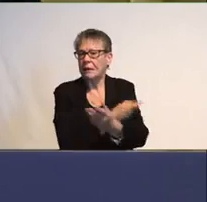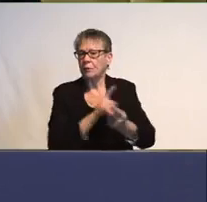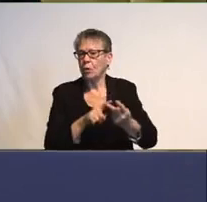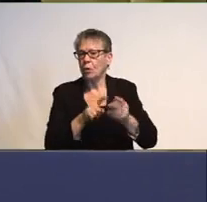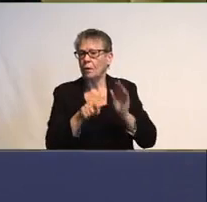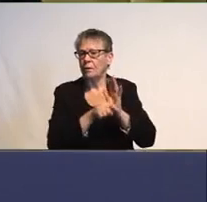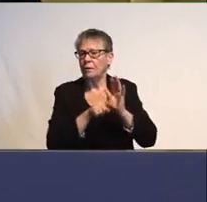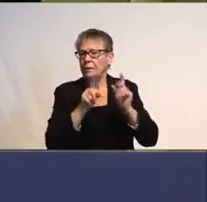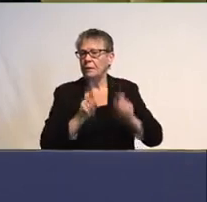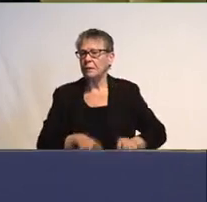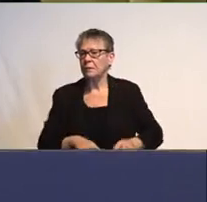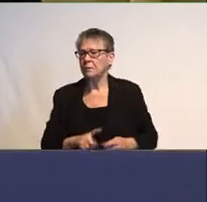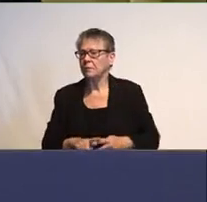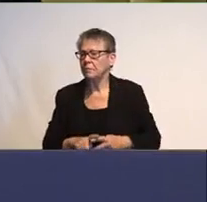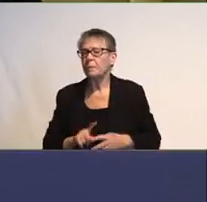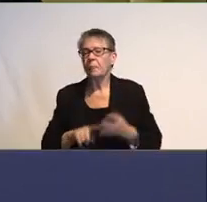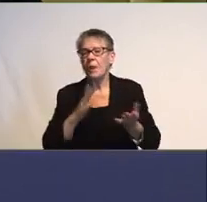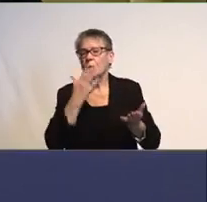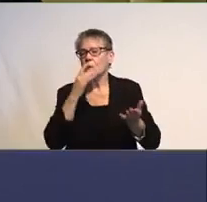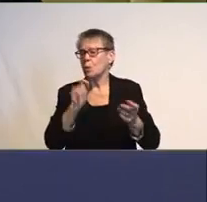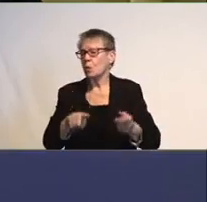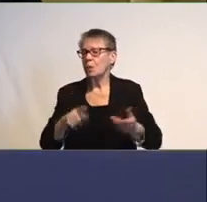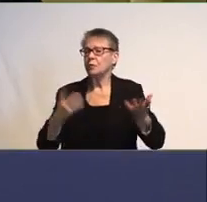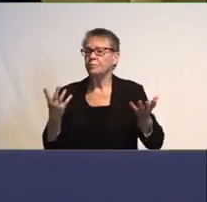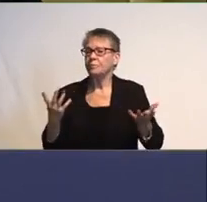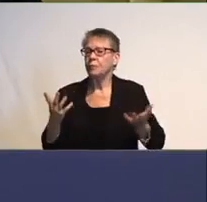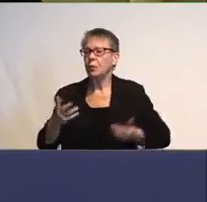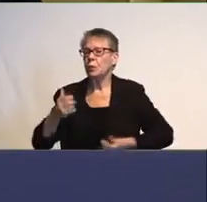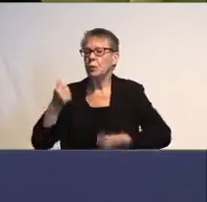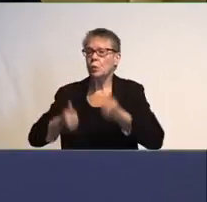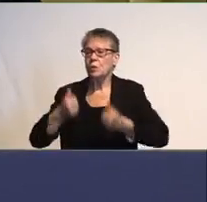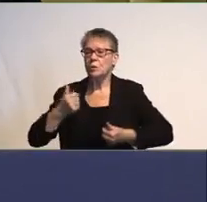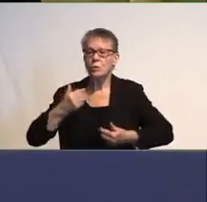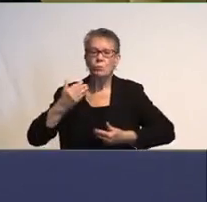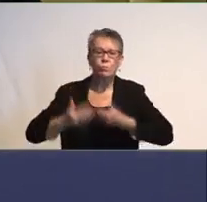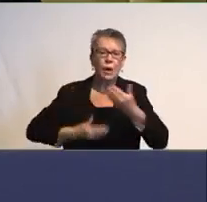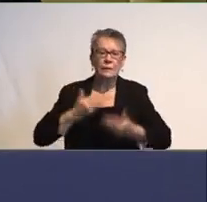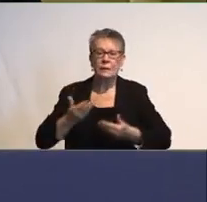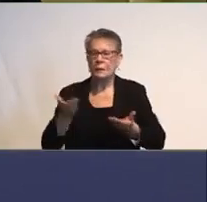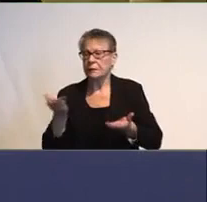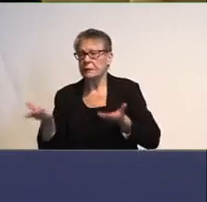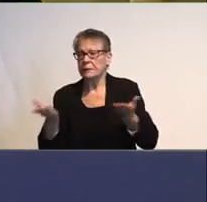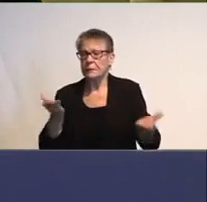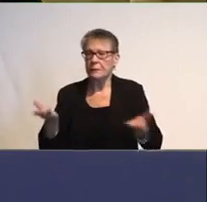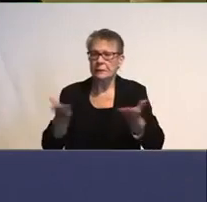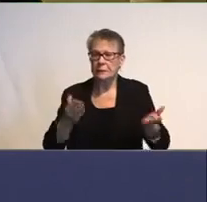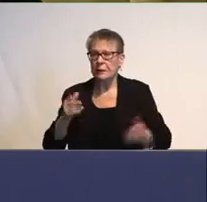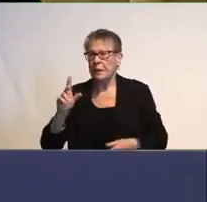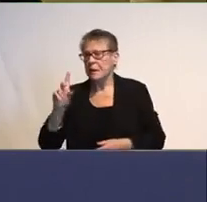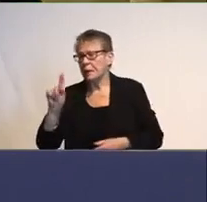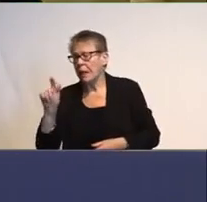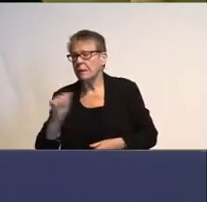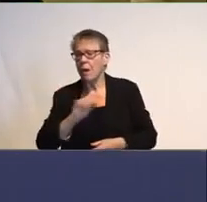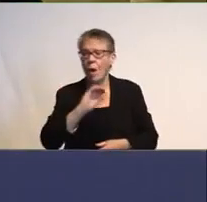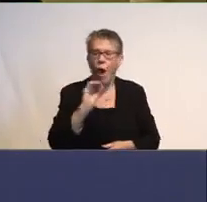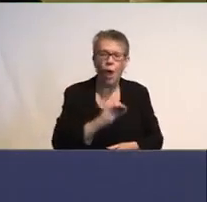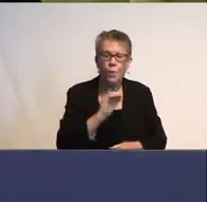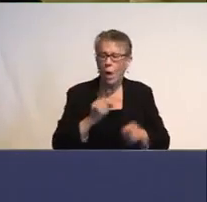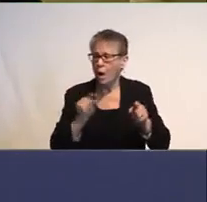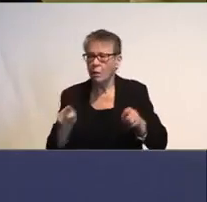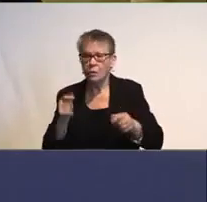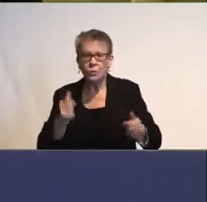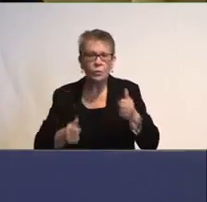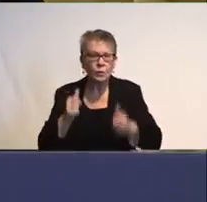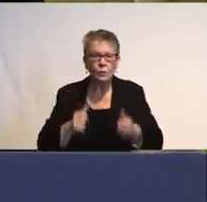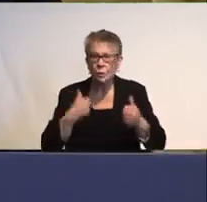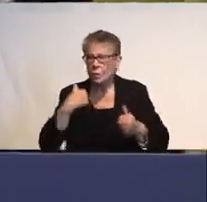good question. What's the process by which folks can parse through? Is it Delta? Is it Omicron or some other version